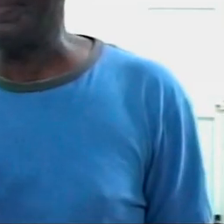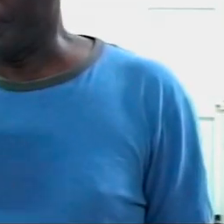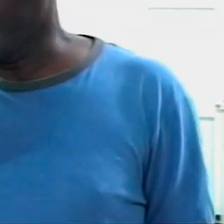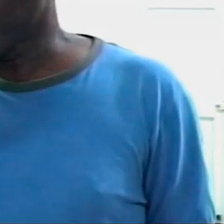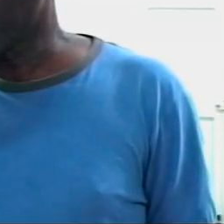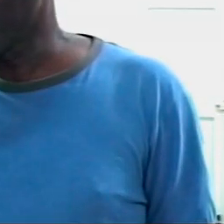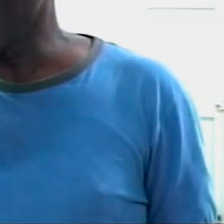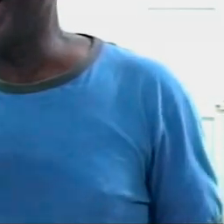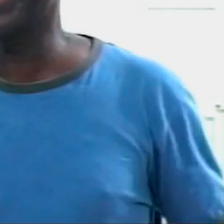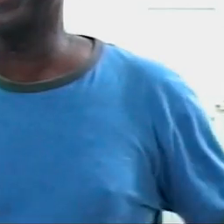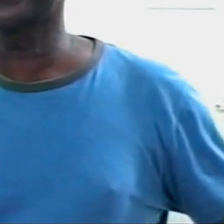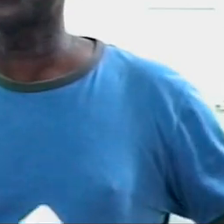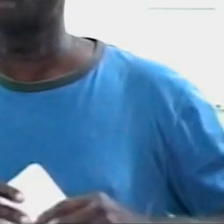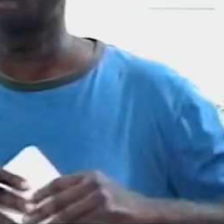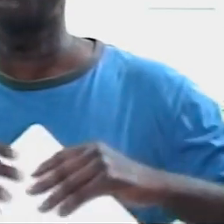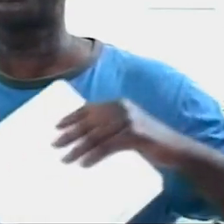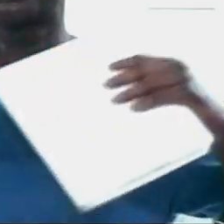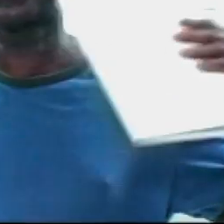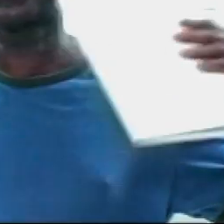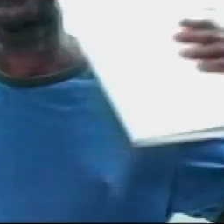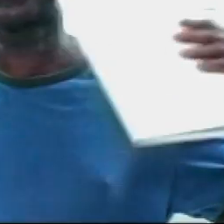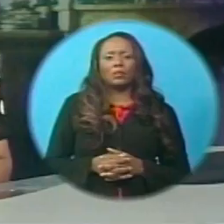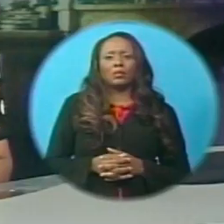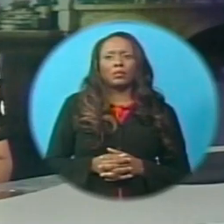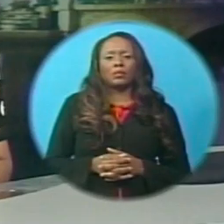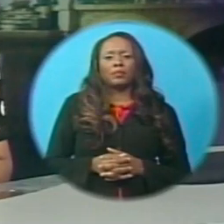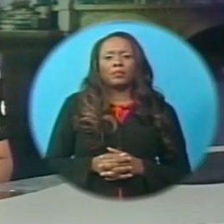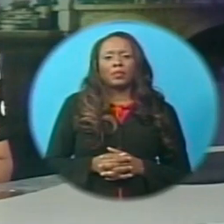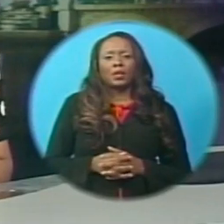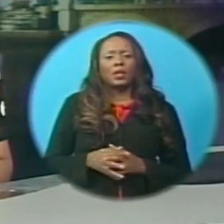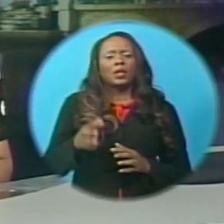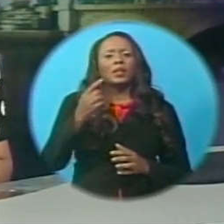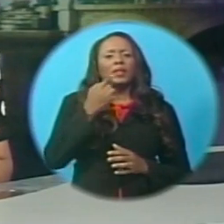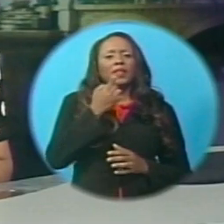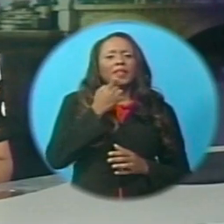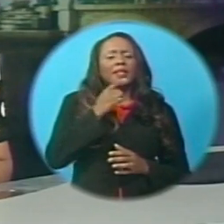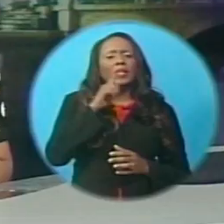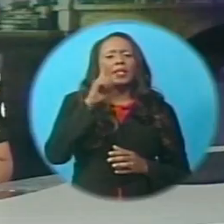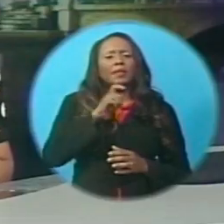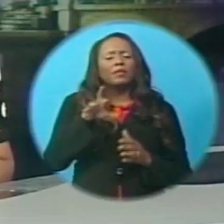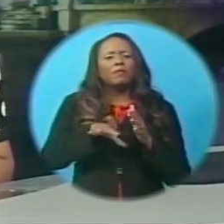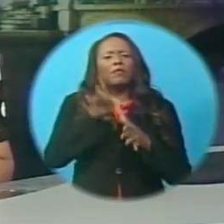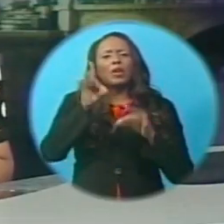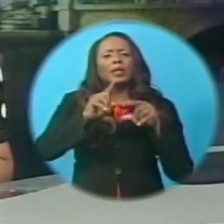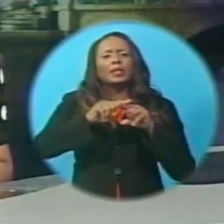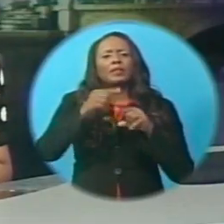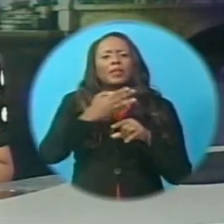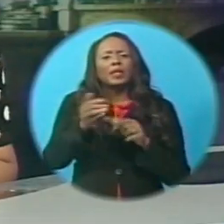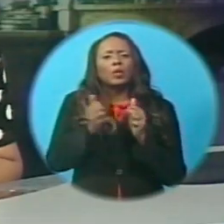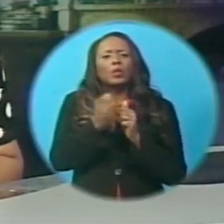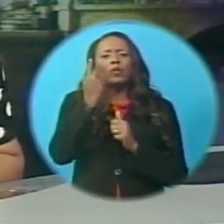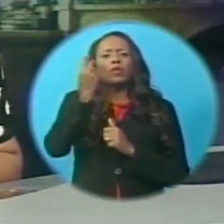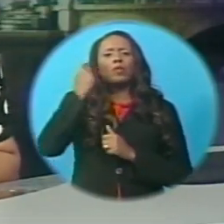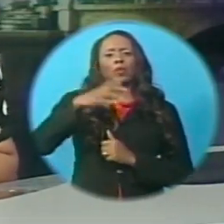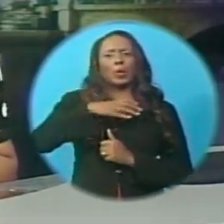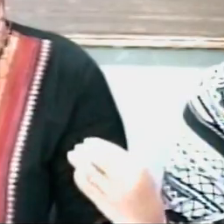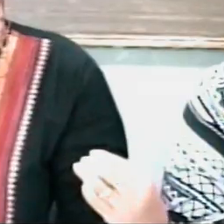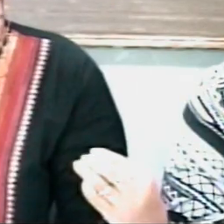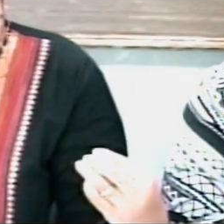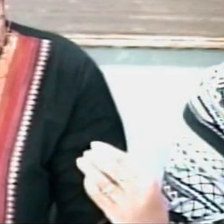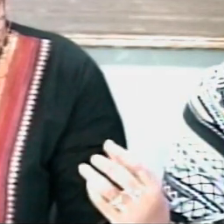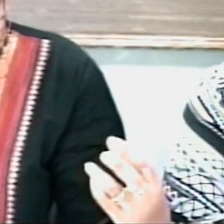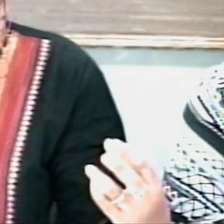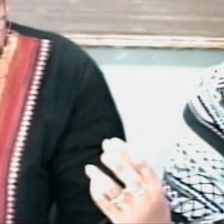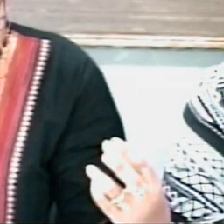also revealed what she believed was a troubling find highlighted in a report of the Constitution Review Commission. In